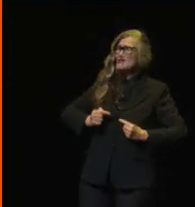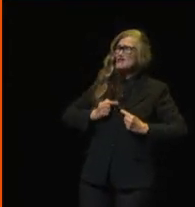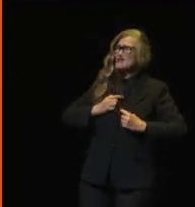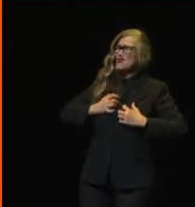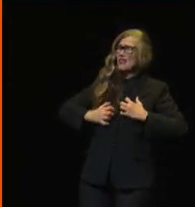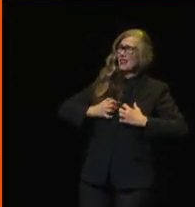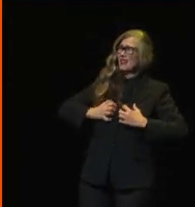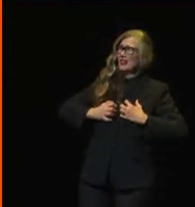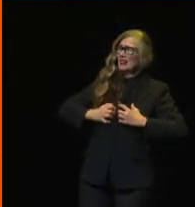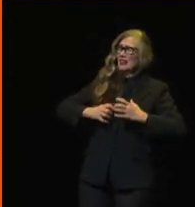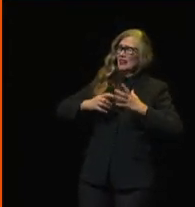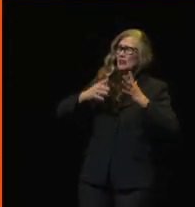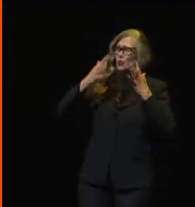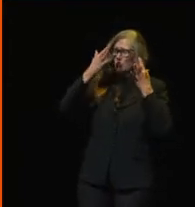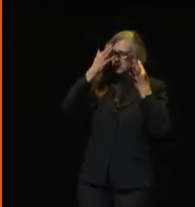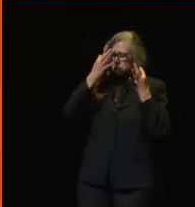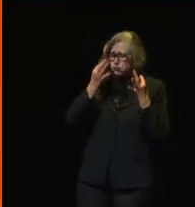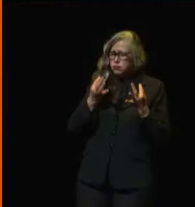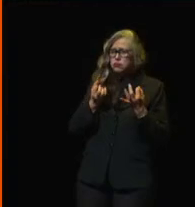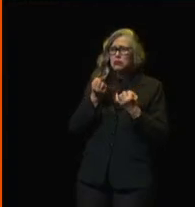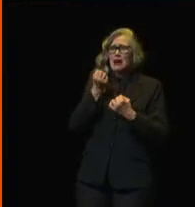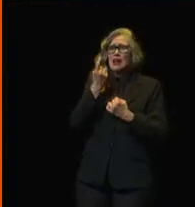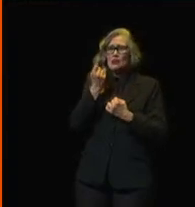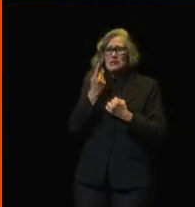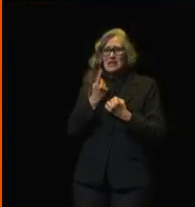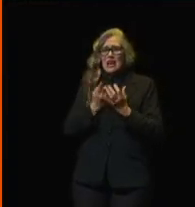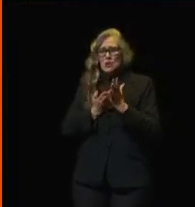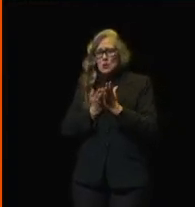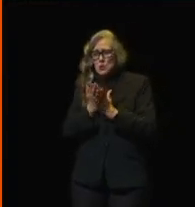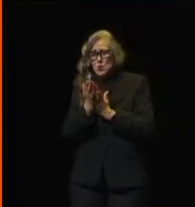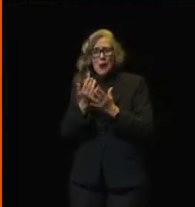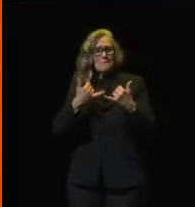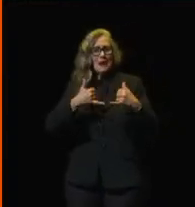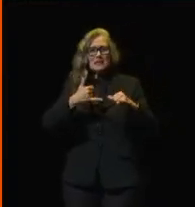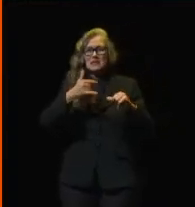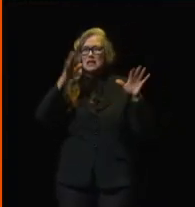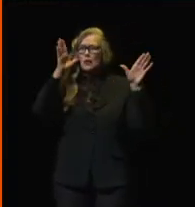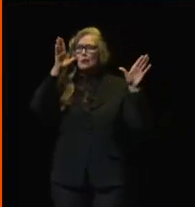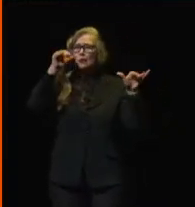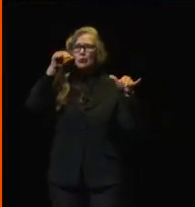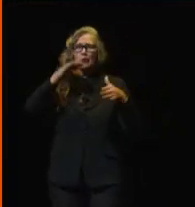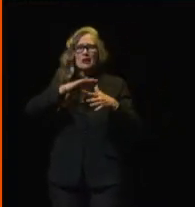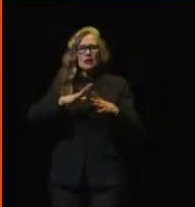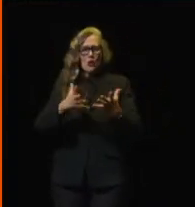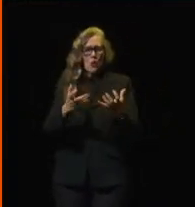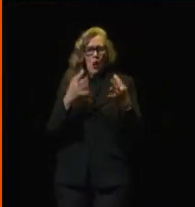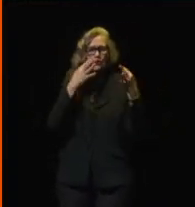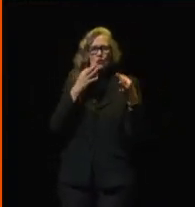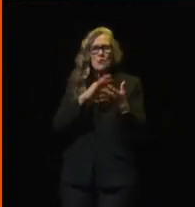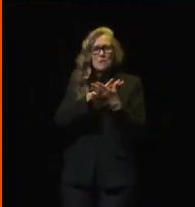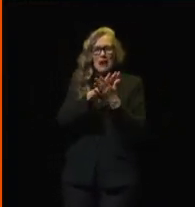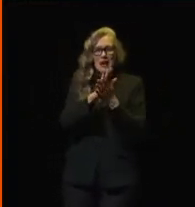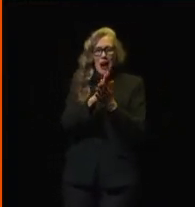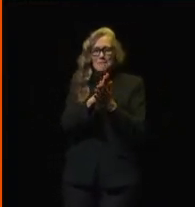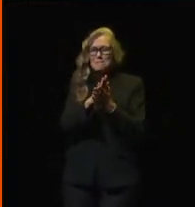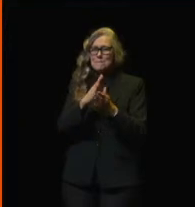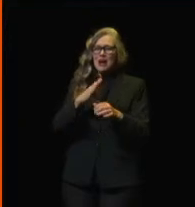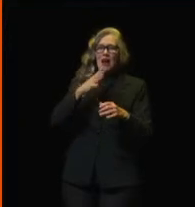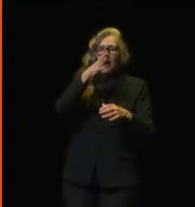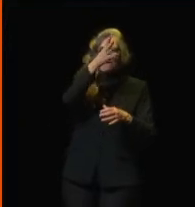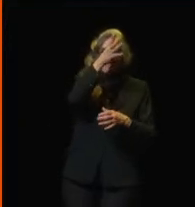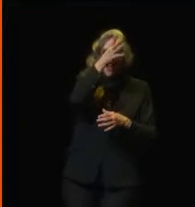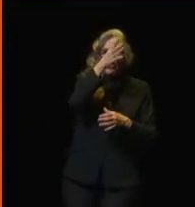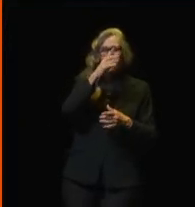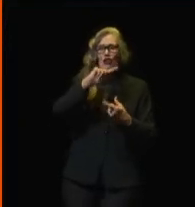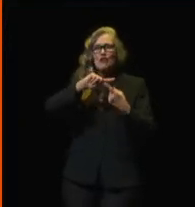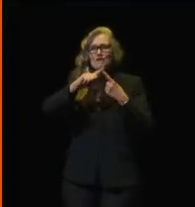was determined to be a present husband, father, colleague, and friend. As caregivers, we didn't see our jobs